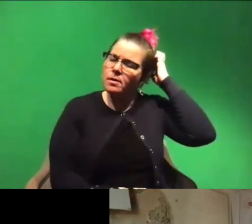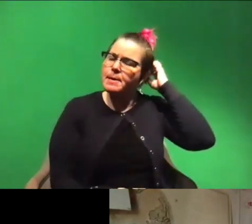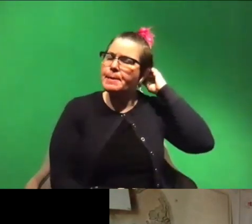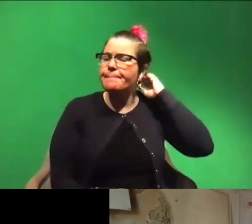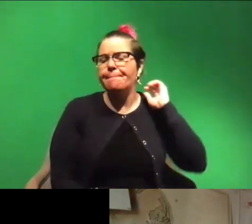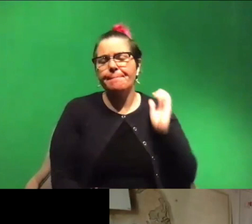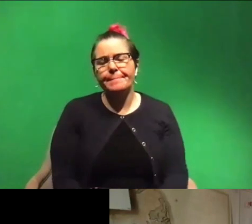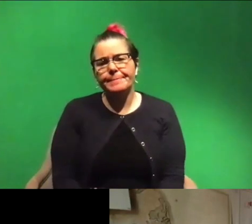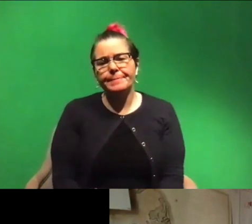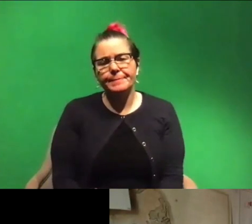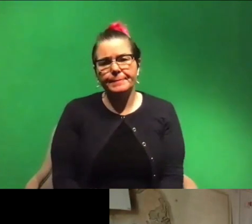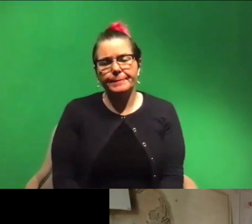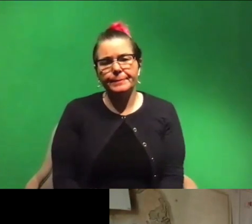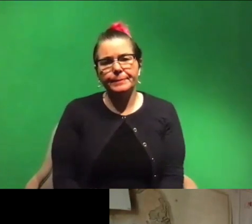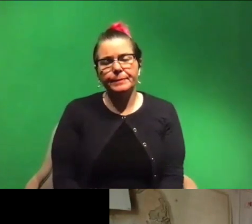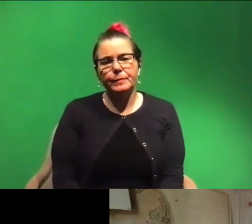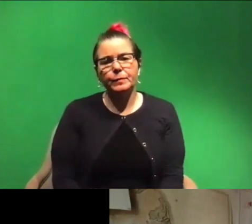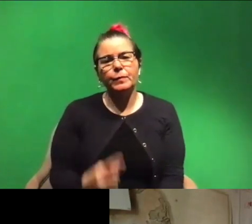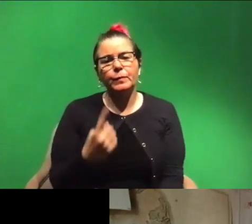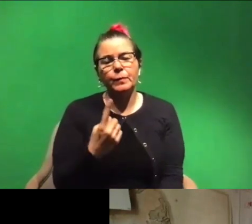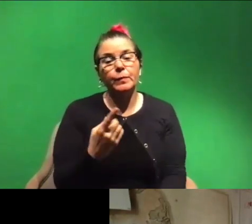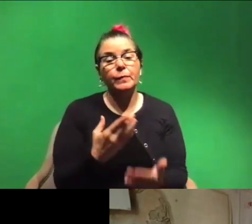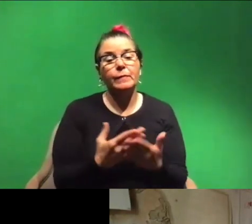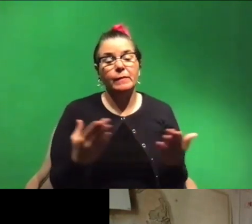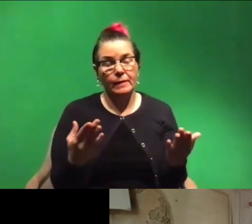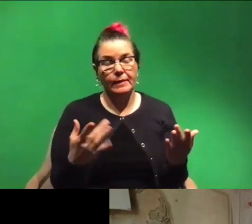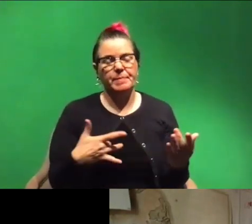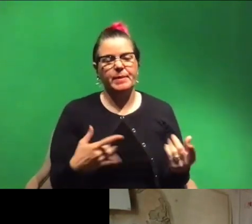So one of the things that happens when